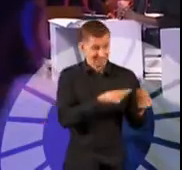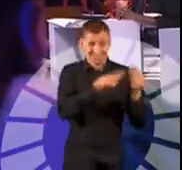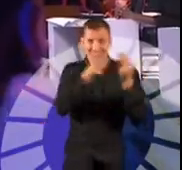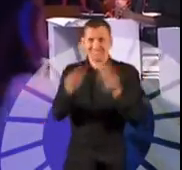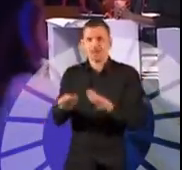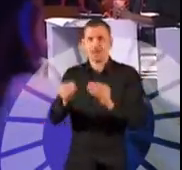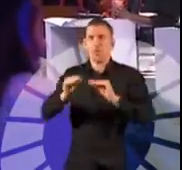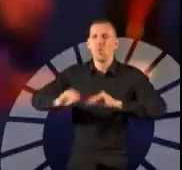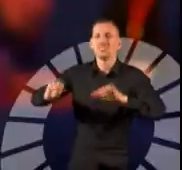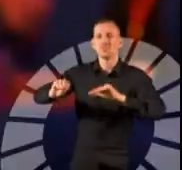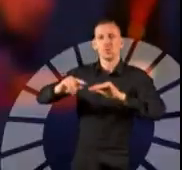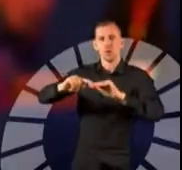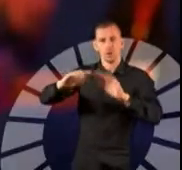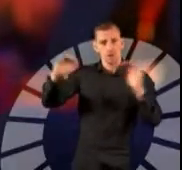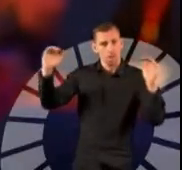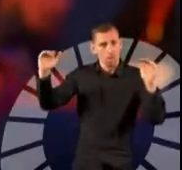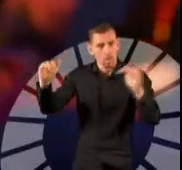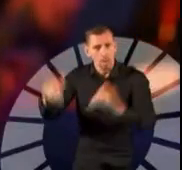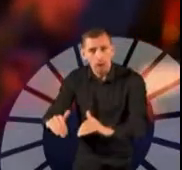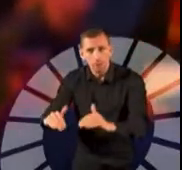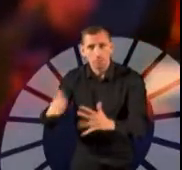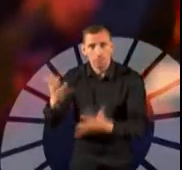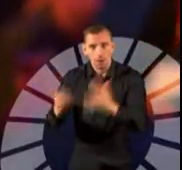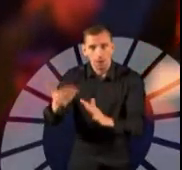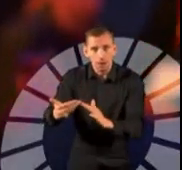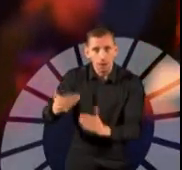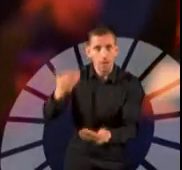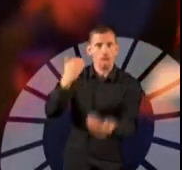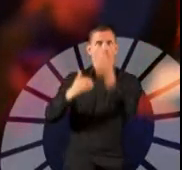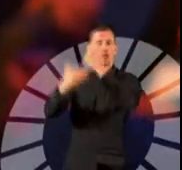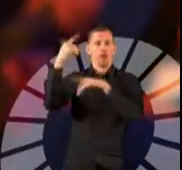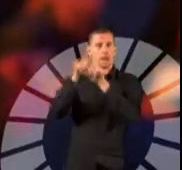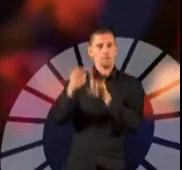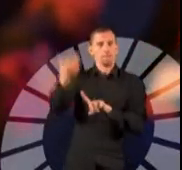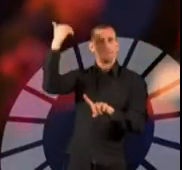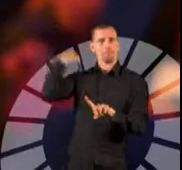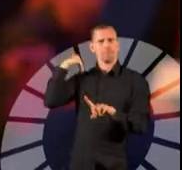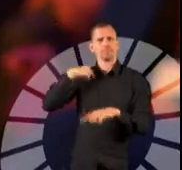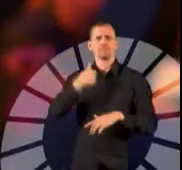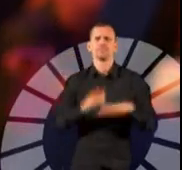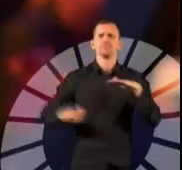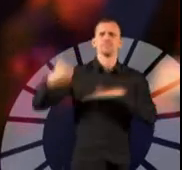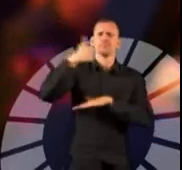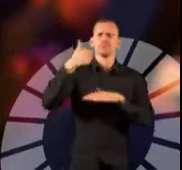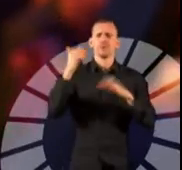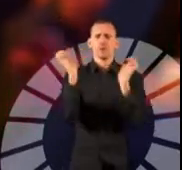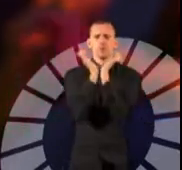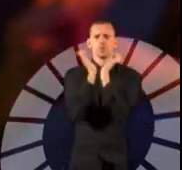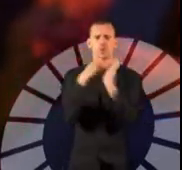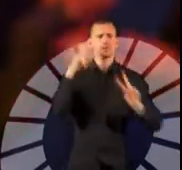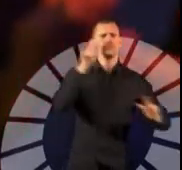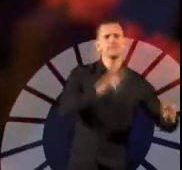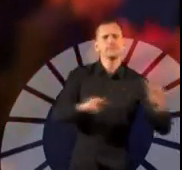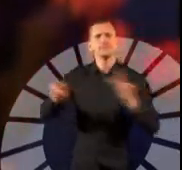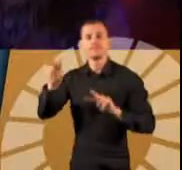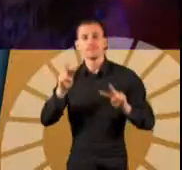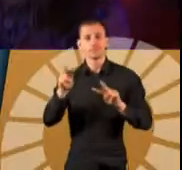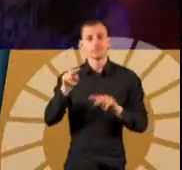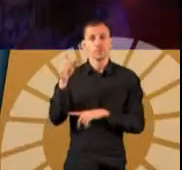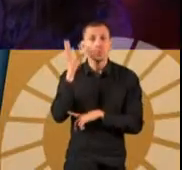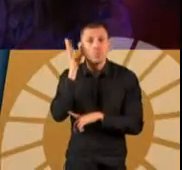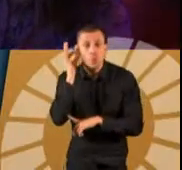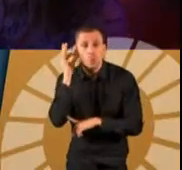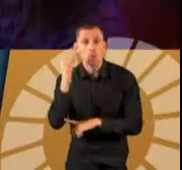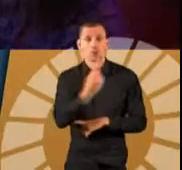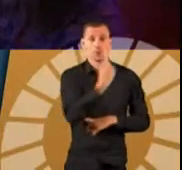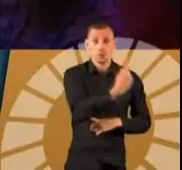of regression, moving back. At UNESCO, we think that there will be 11 million girls who may